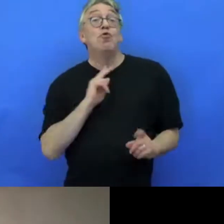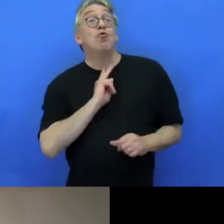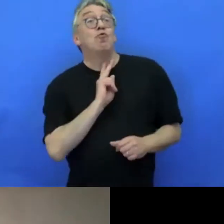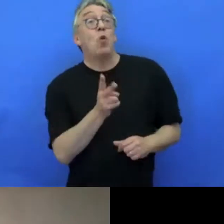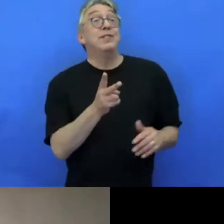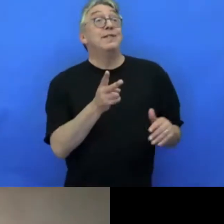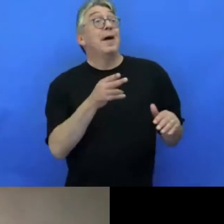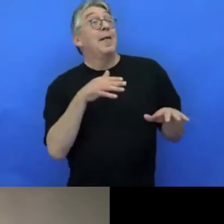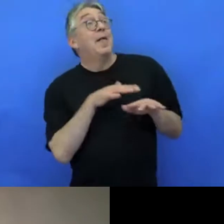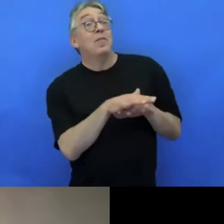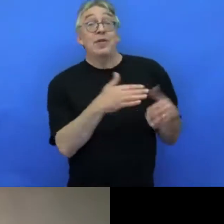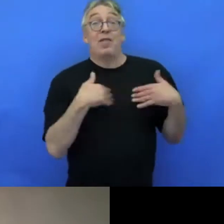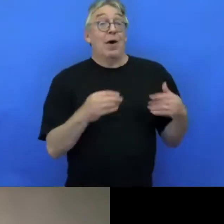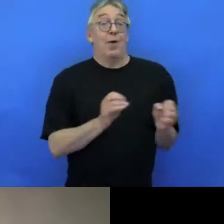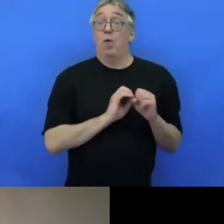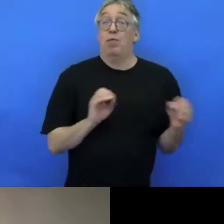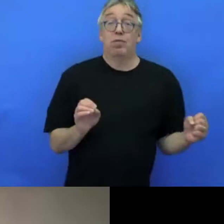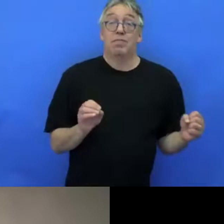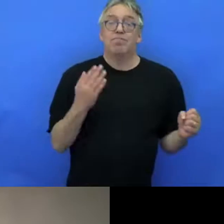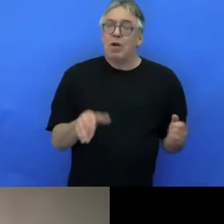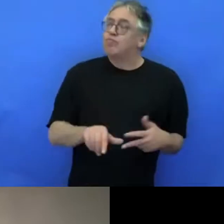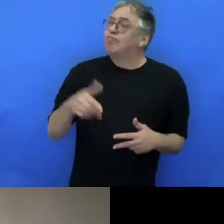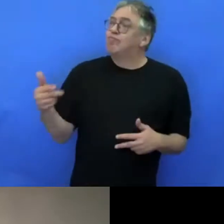that. Alexander, the floor is yours.